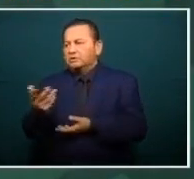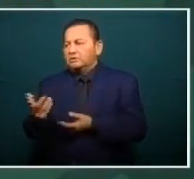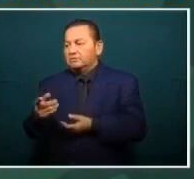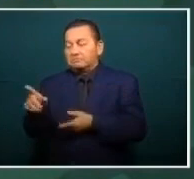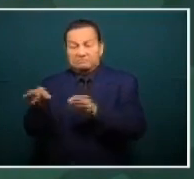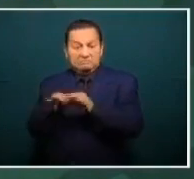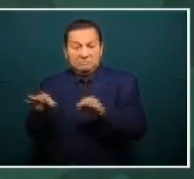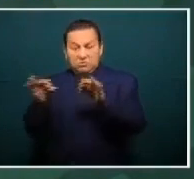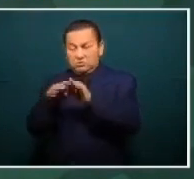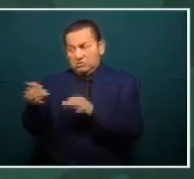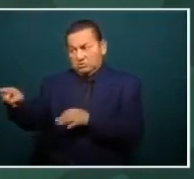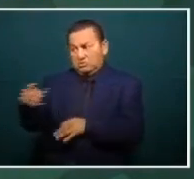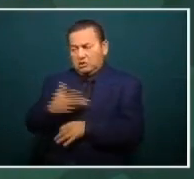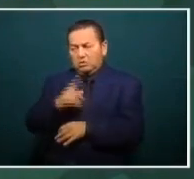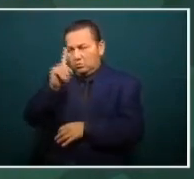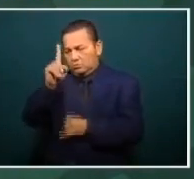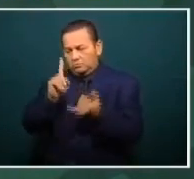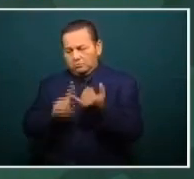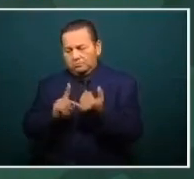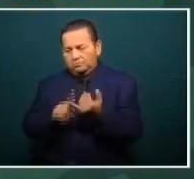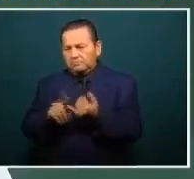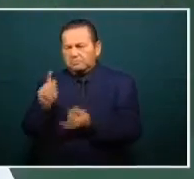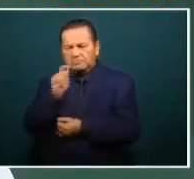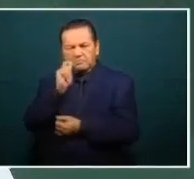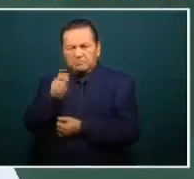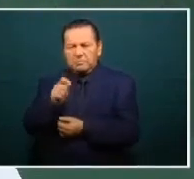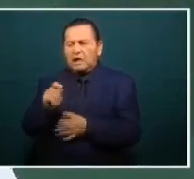The important thing about the calls